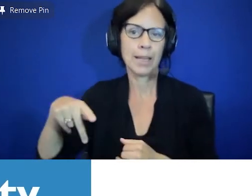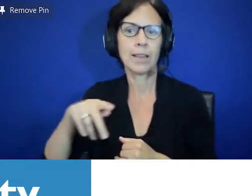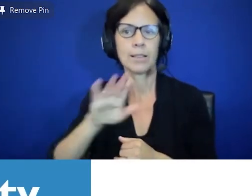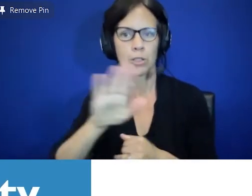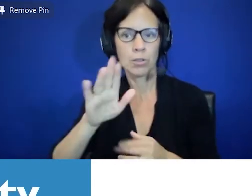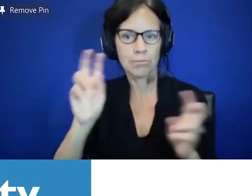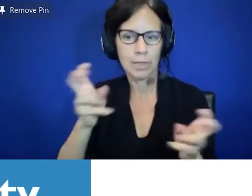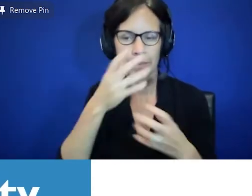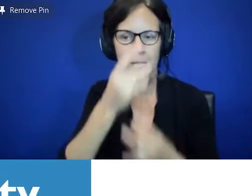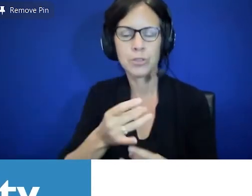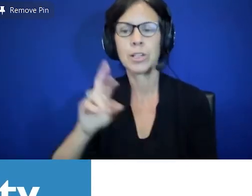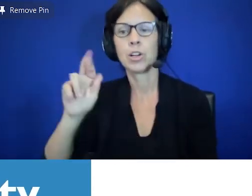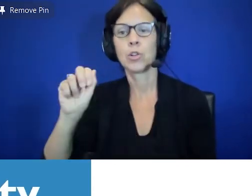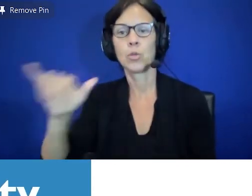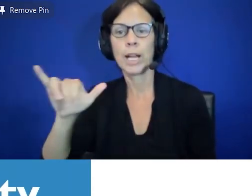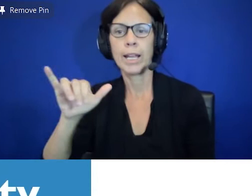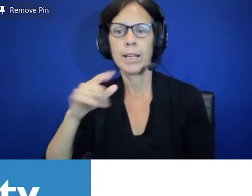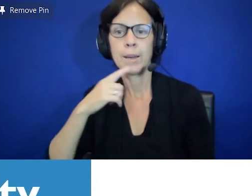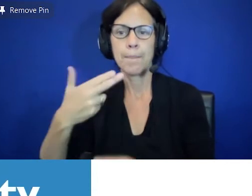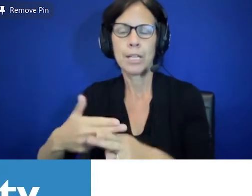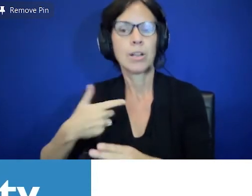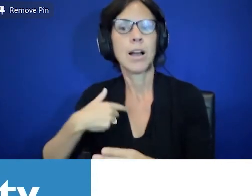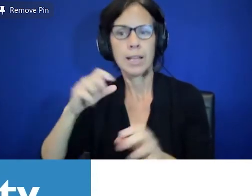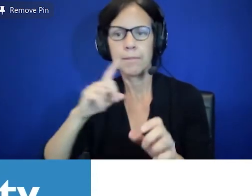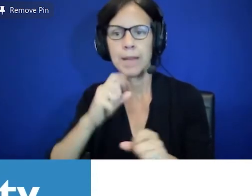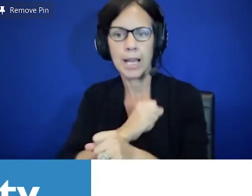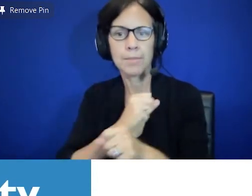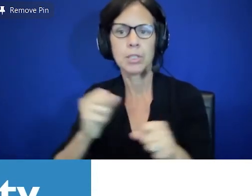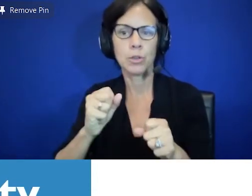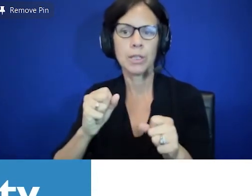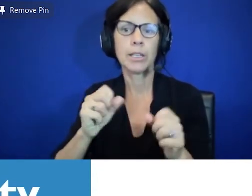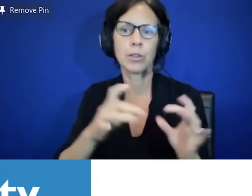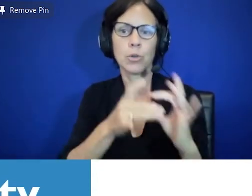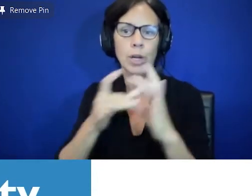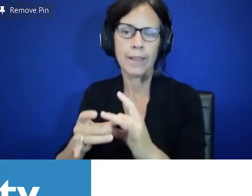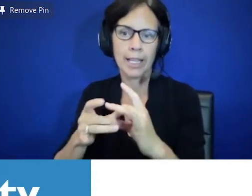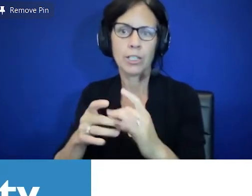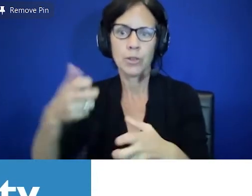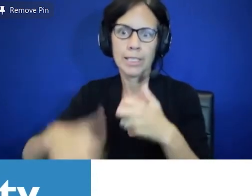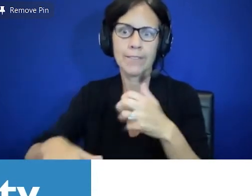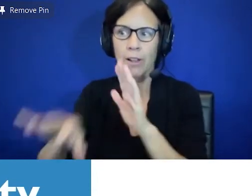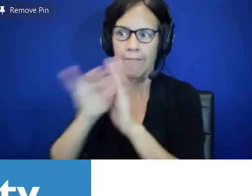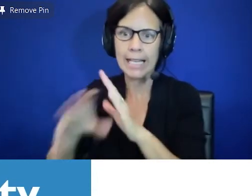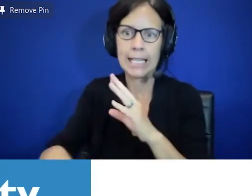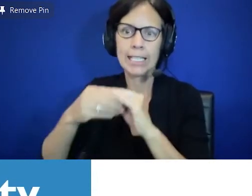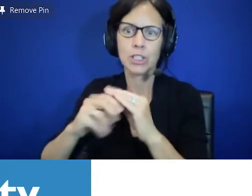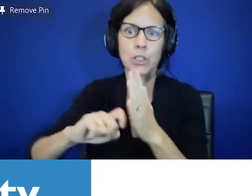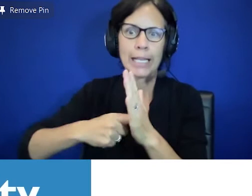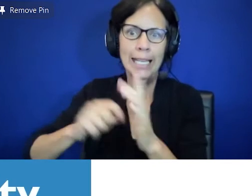Ray mentioned, I can definitely relate to the difficulty finding additional keywords when conducting literature